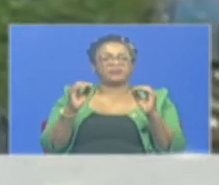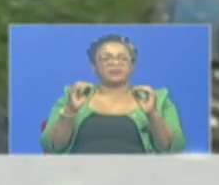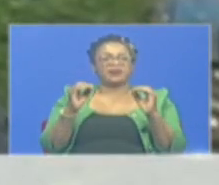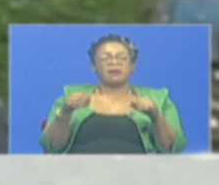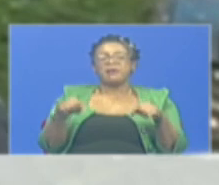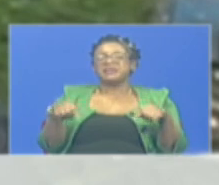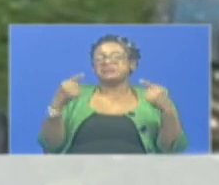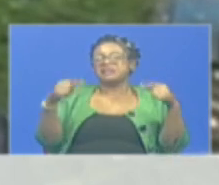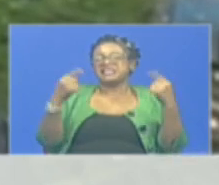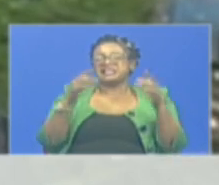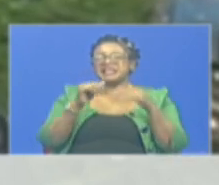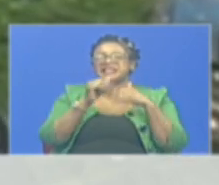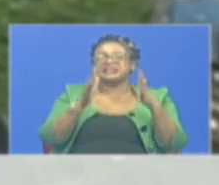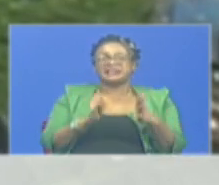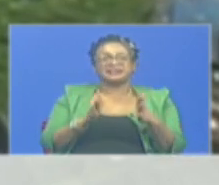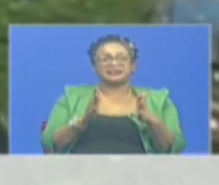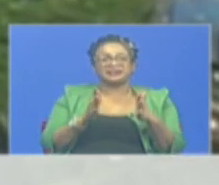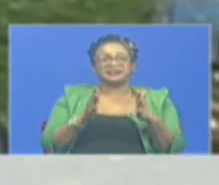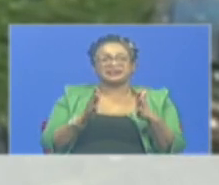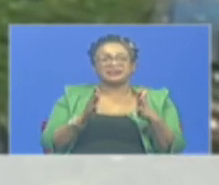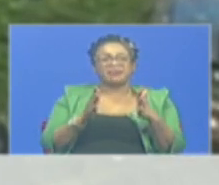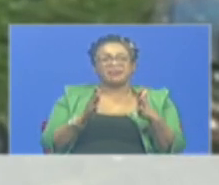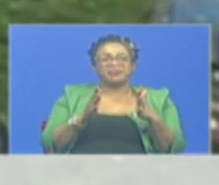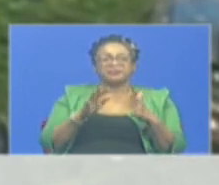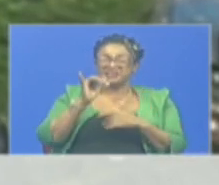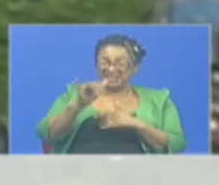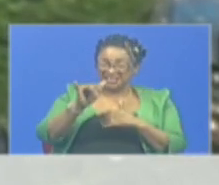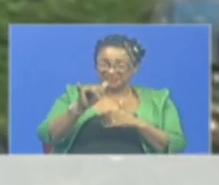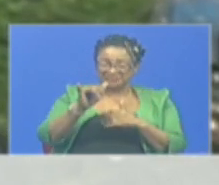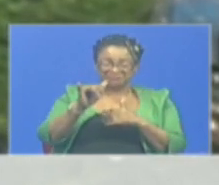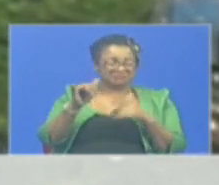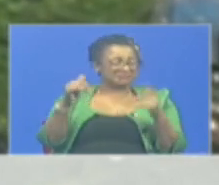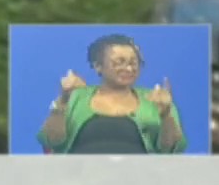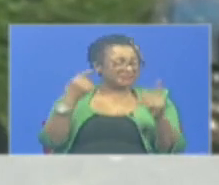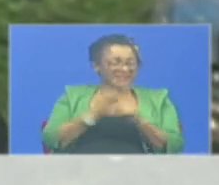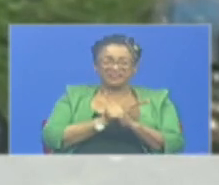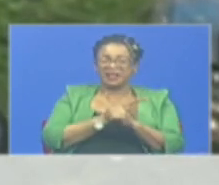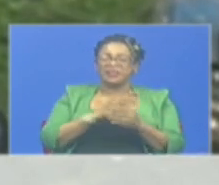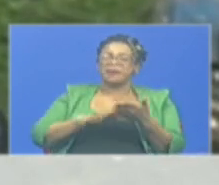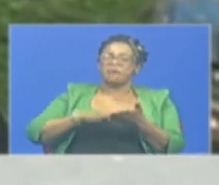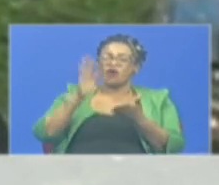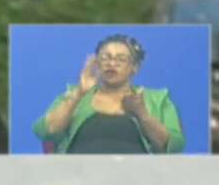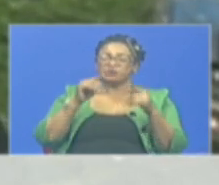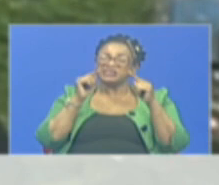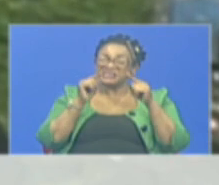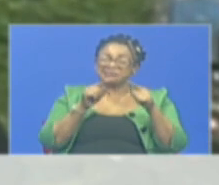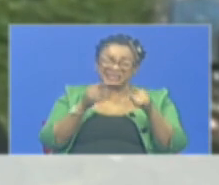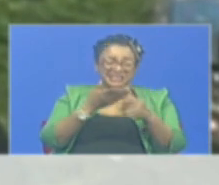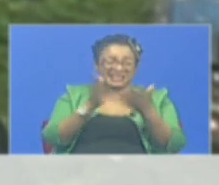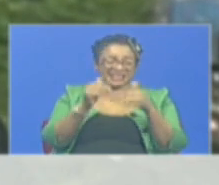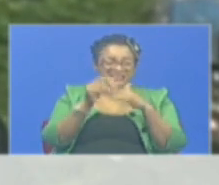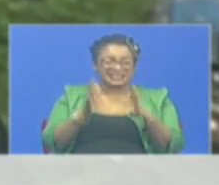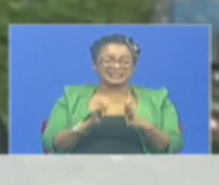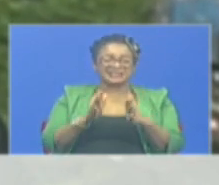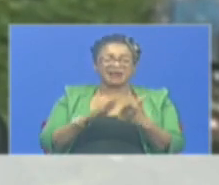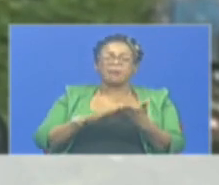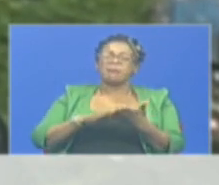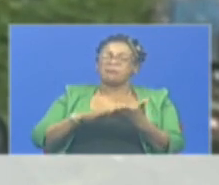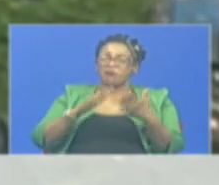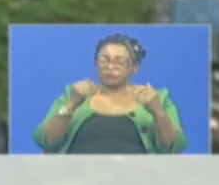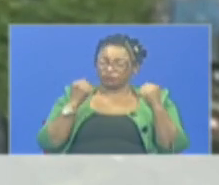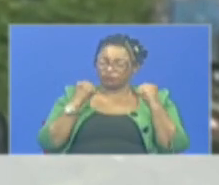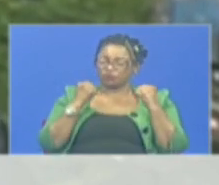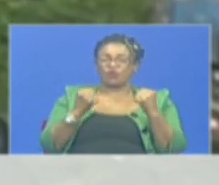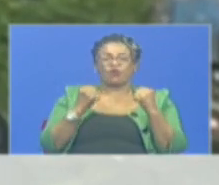go nowhere. In fact, it is on the reverse. The more you intimidate these leaders, the more solidified the ground